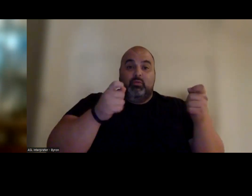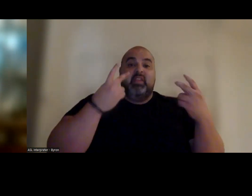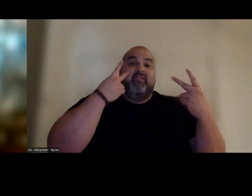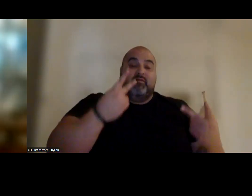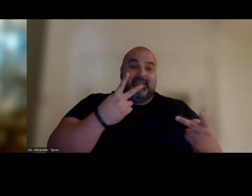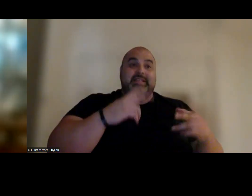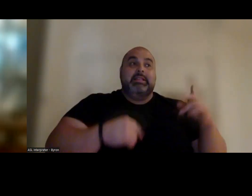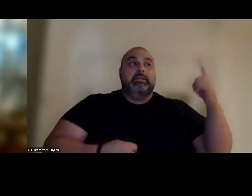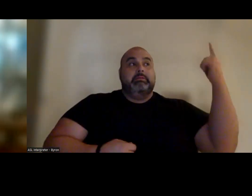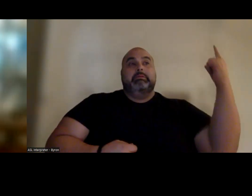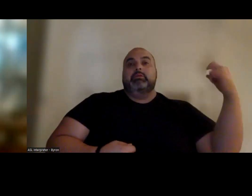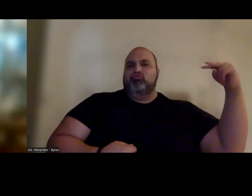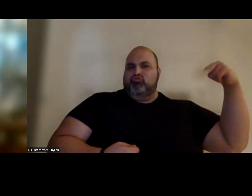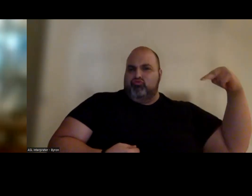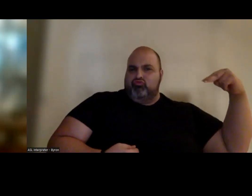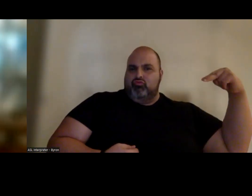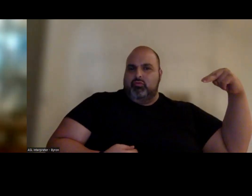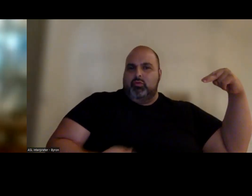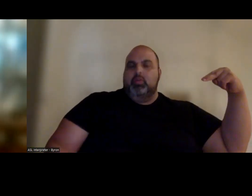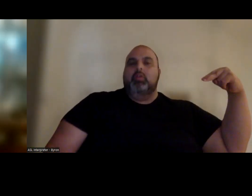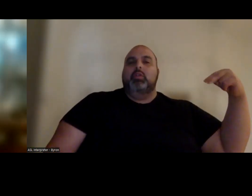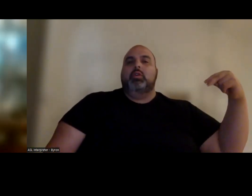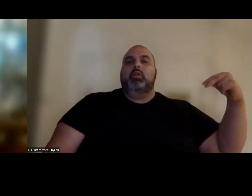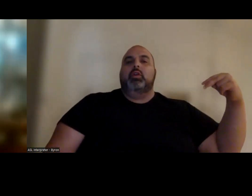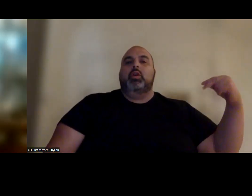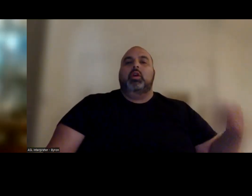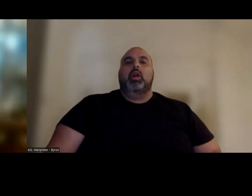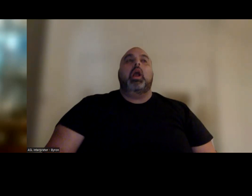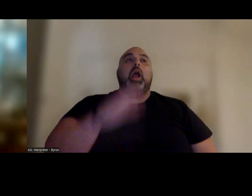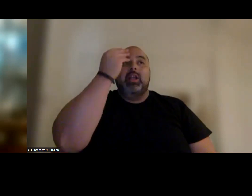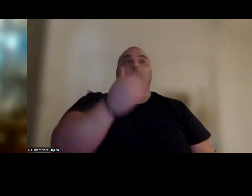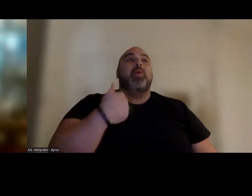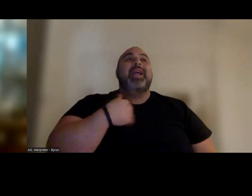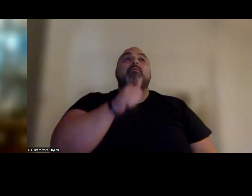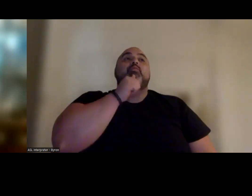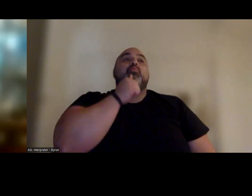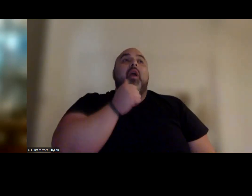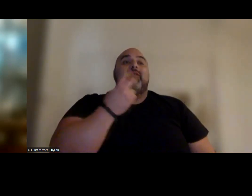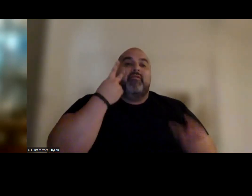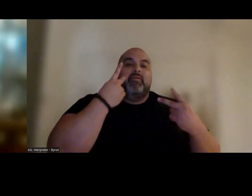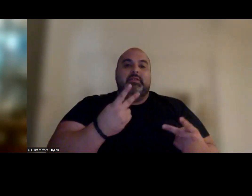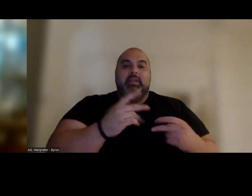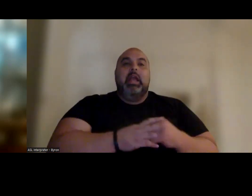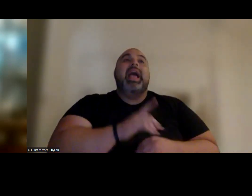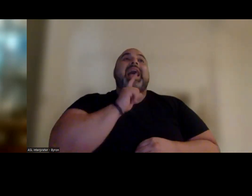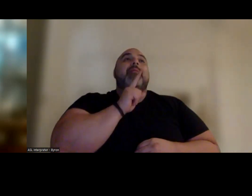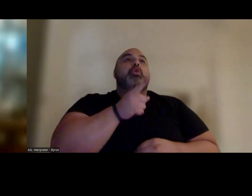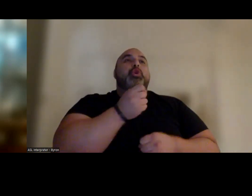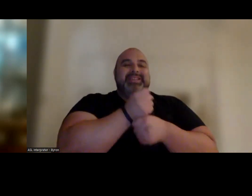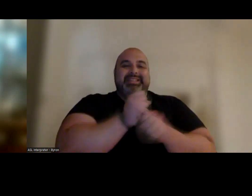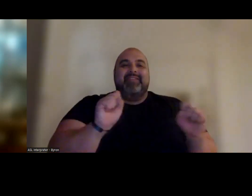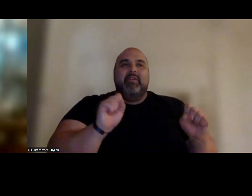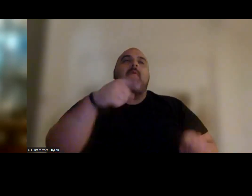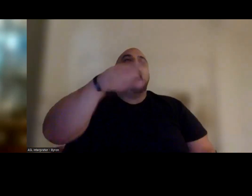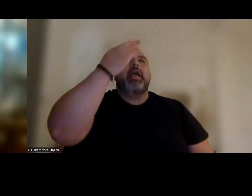doorway, watching us have the visit. And I told her we could have a private visit and I would make sure to be safe, which they